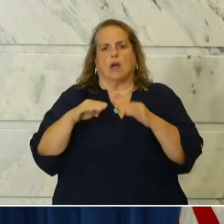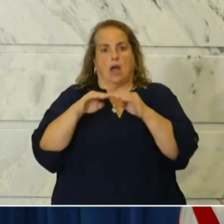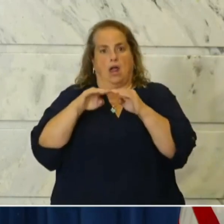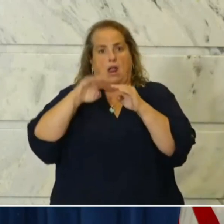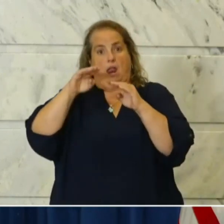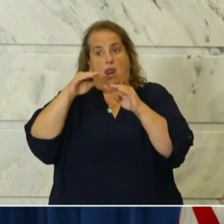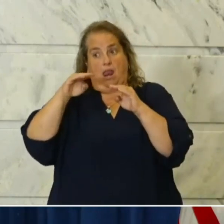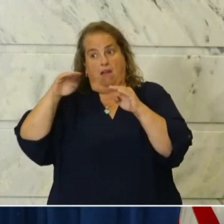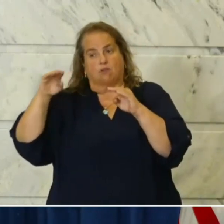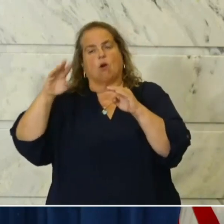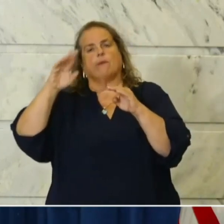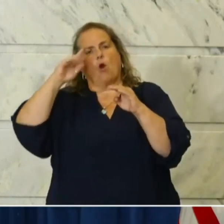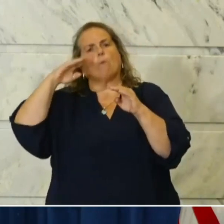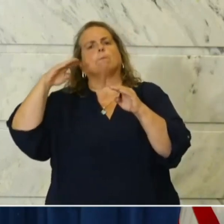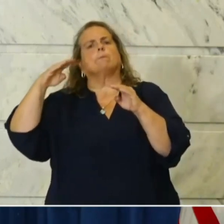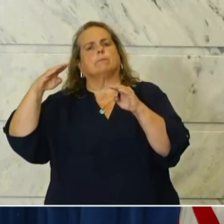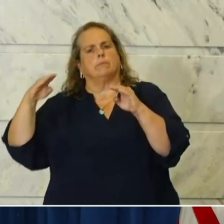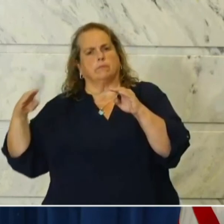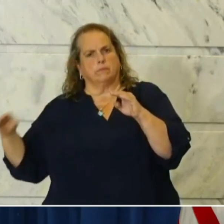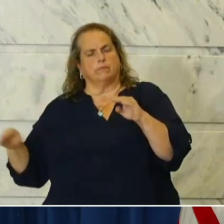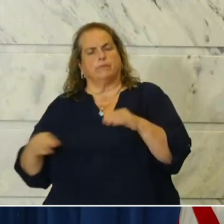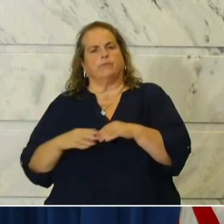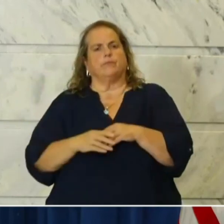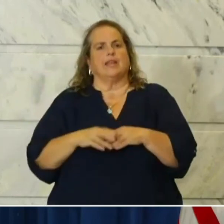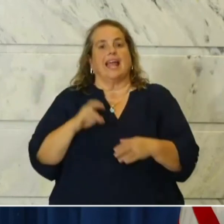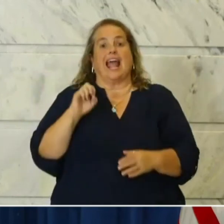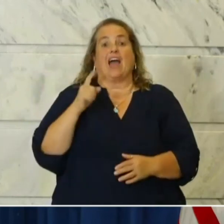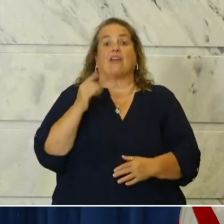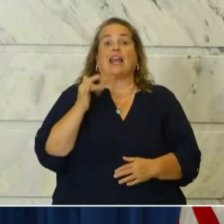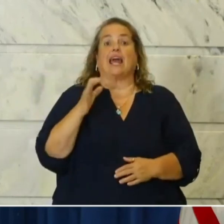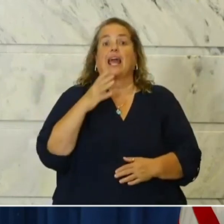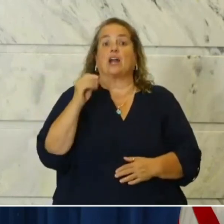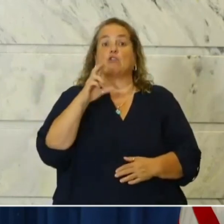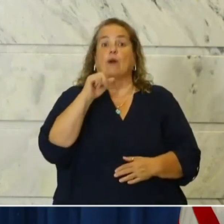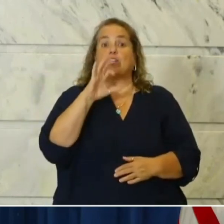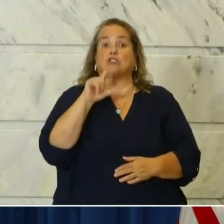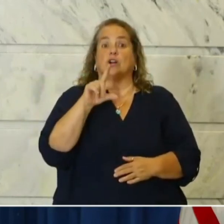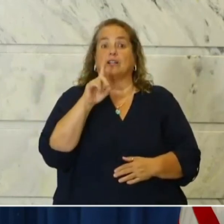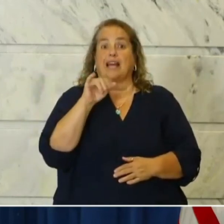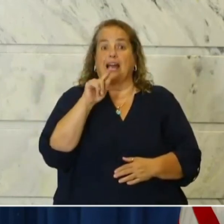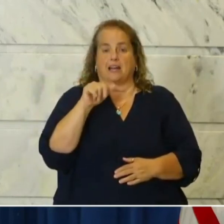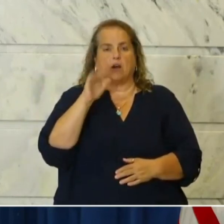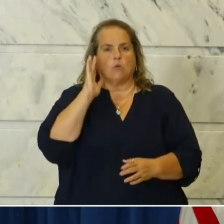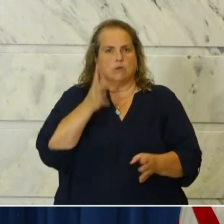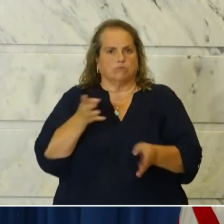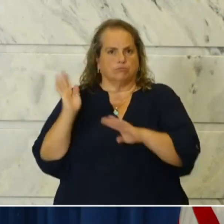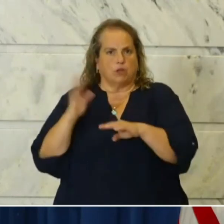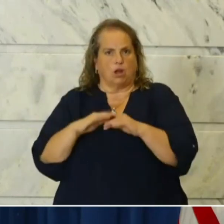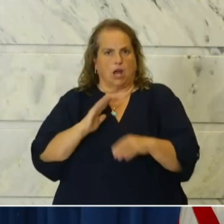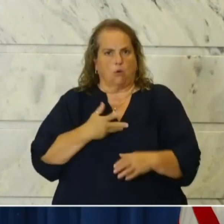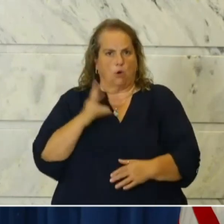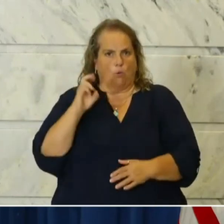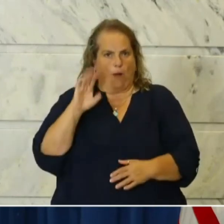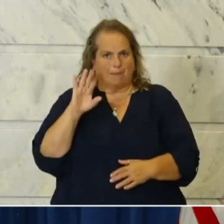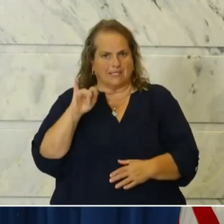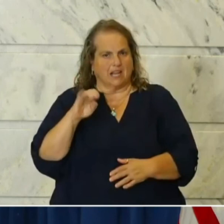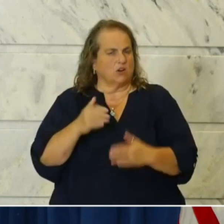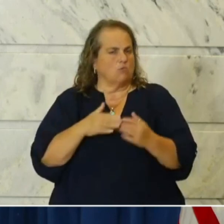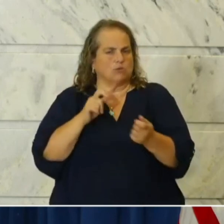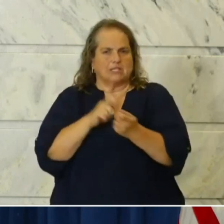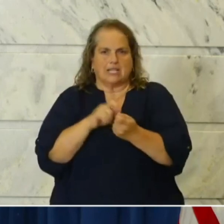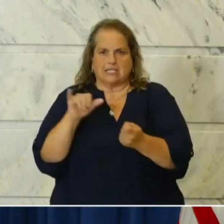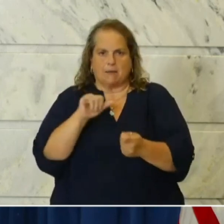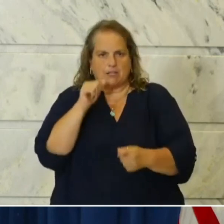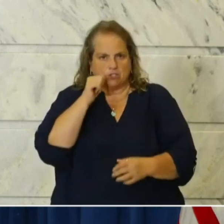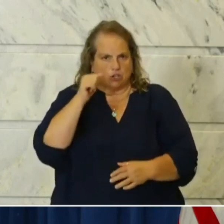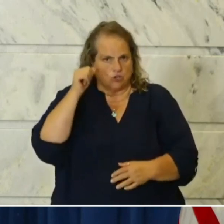to do even better than that. Ethnic and racial data, it will be up on our website. It's virtually the same as I read yesterday,